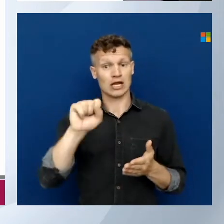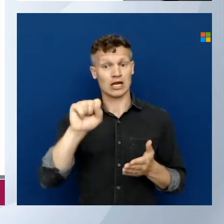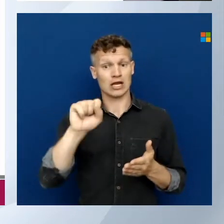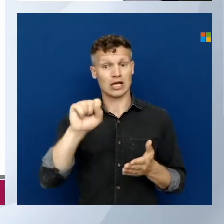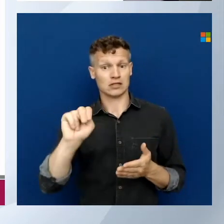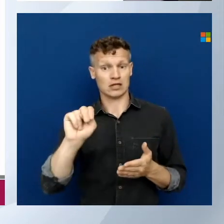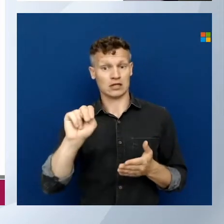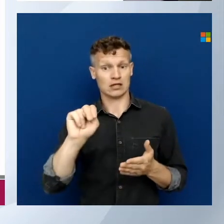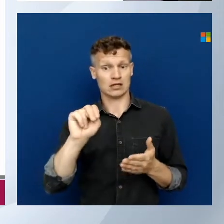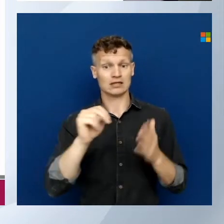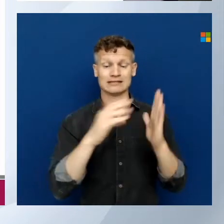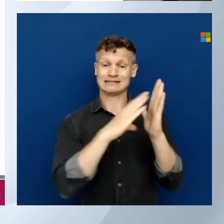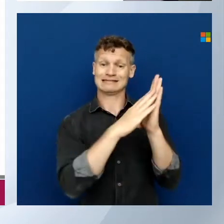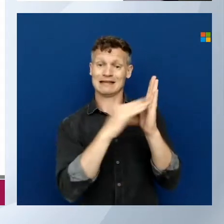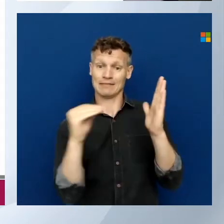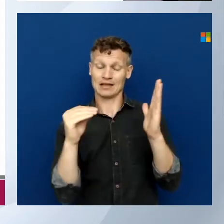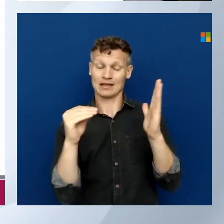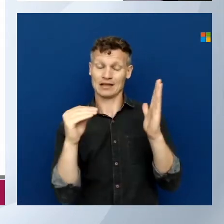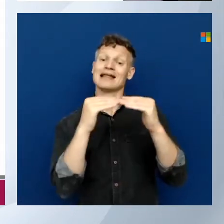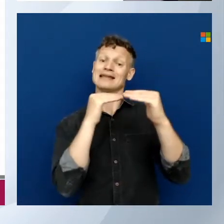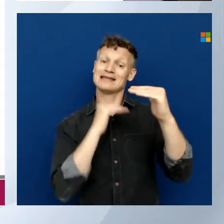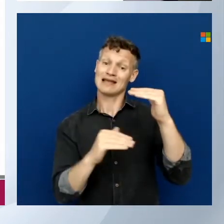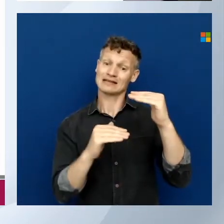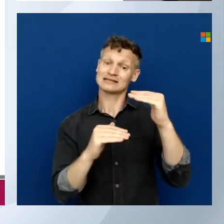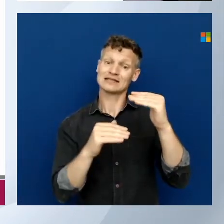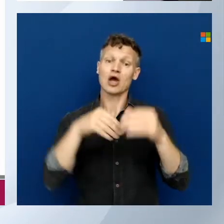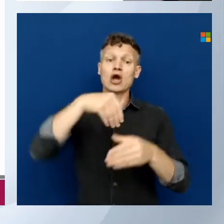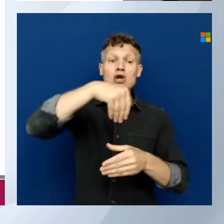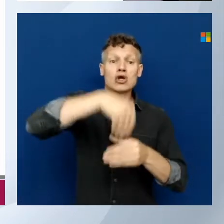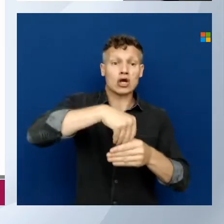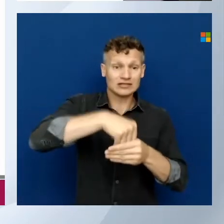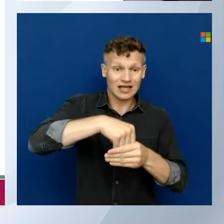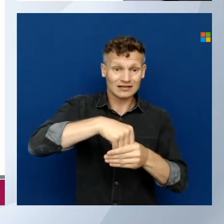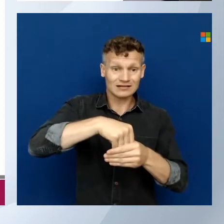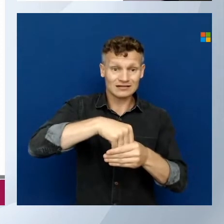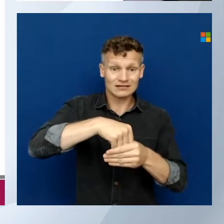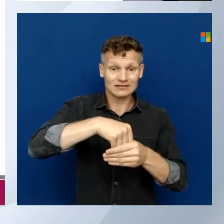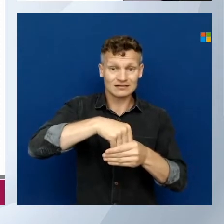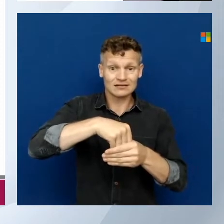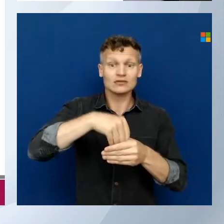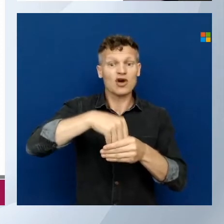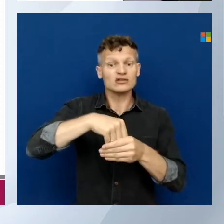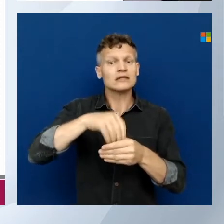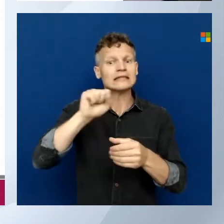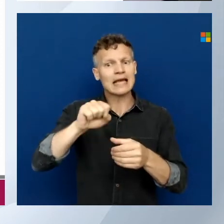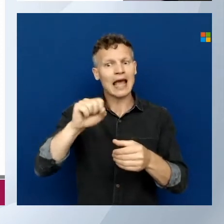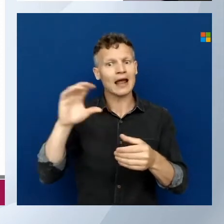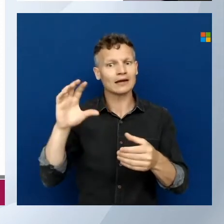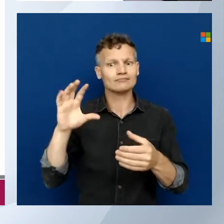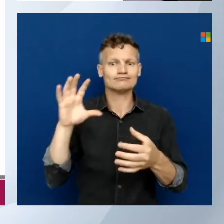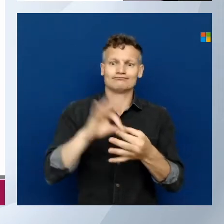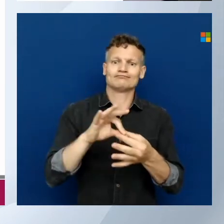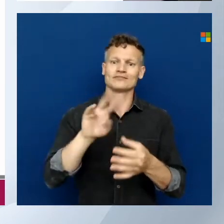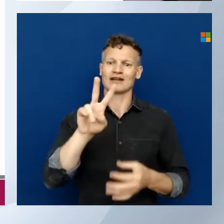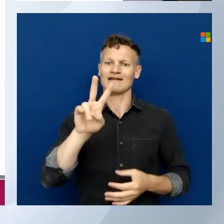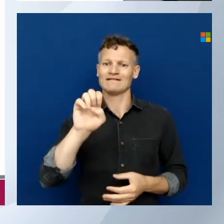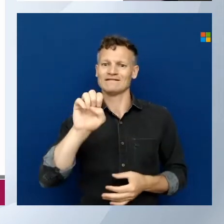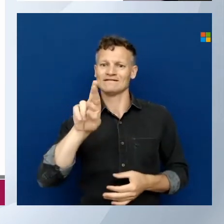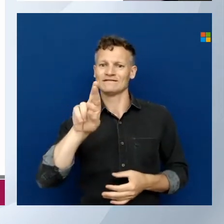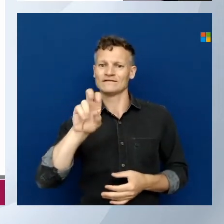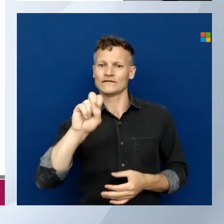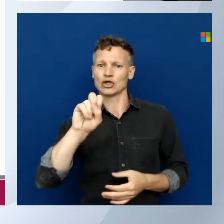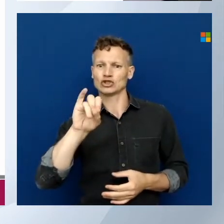content version, which allows you to apply versioning to your template files. So that's for your own use